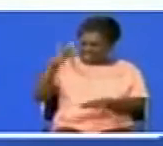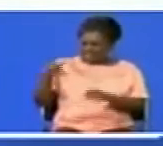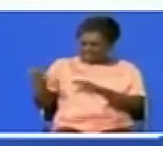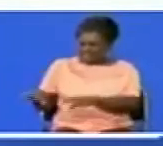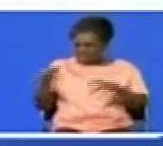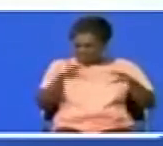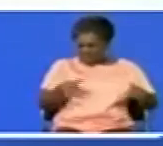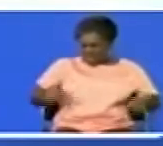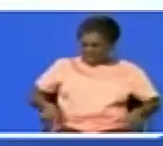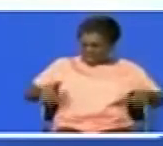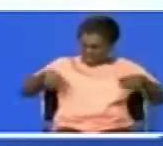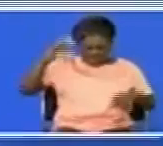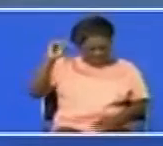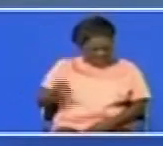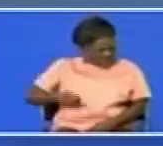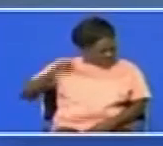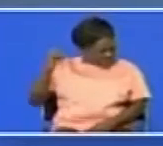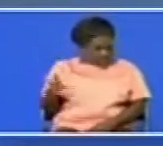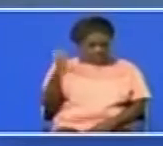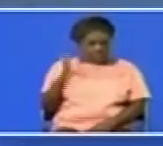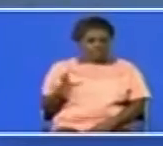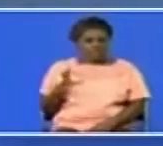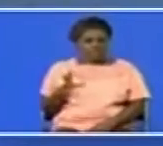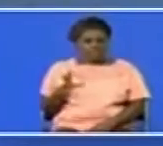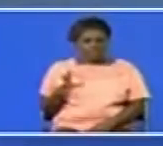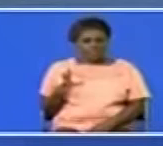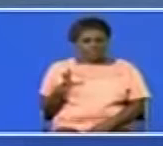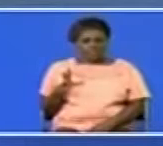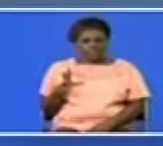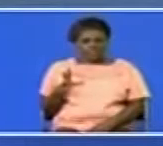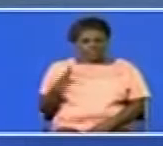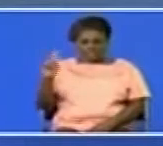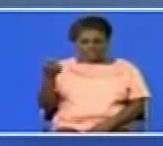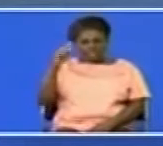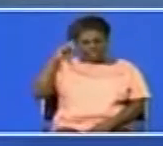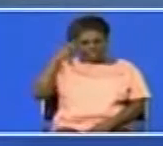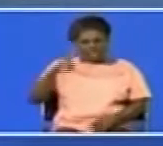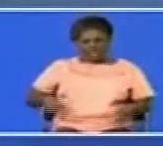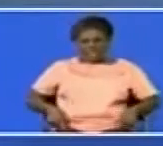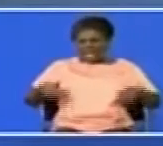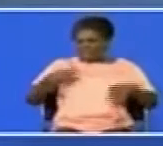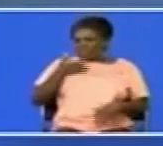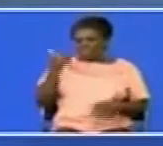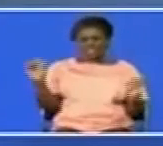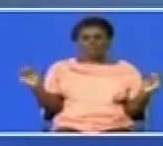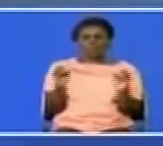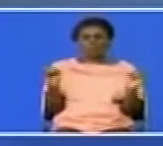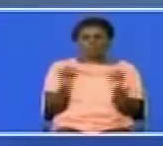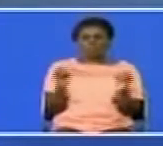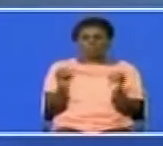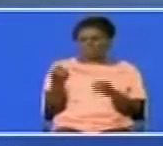mean, you know, the cost of living has gone up, and so at the end of the day, the perception amongst the Kenyans is, my life hasn't gotten better. In fact, that recent